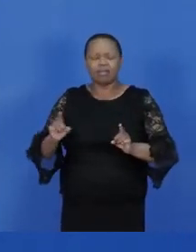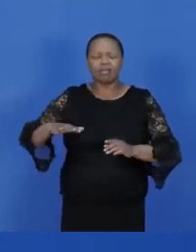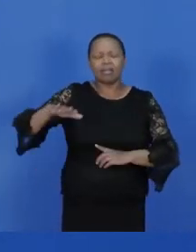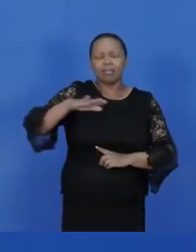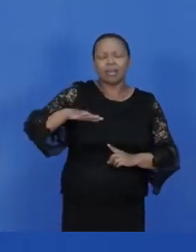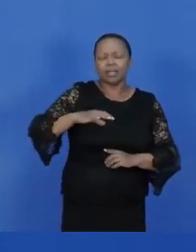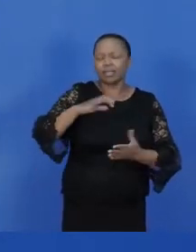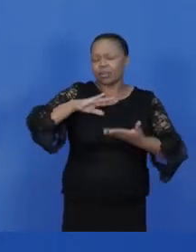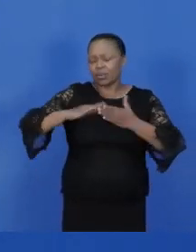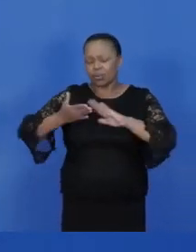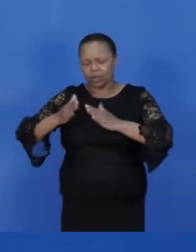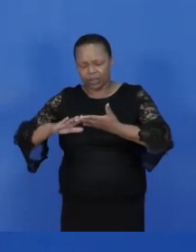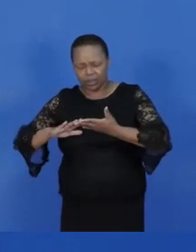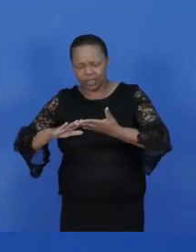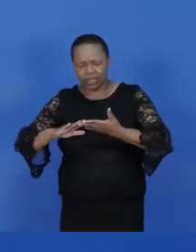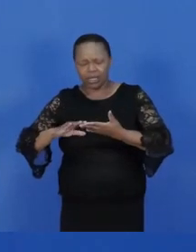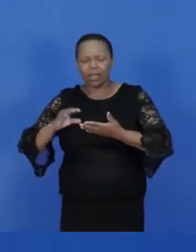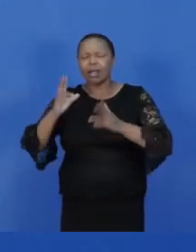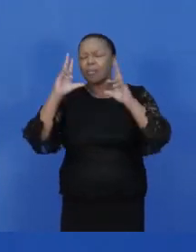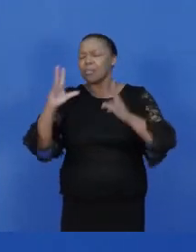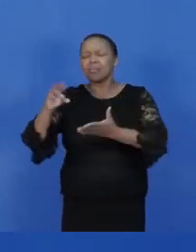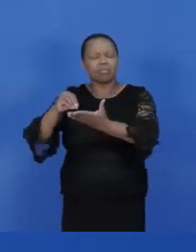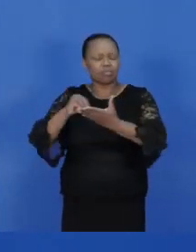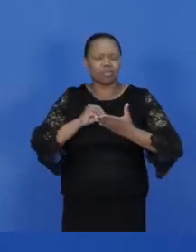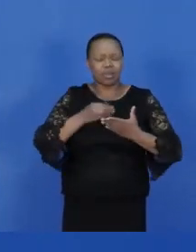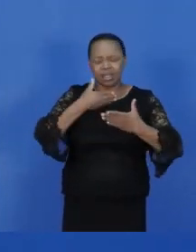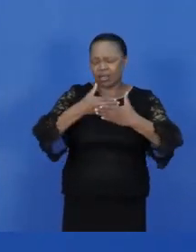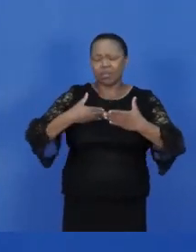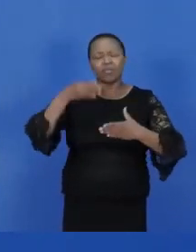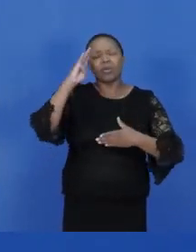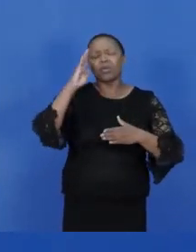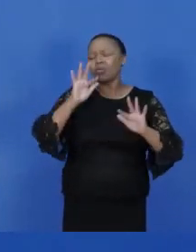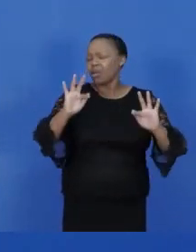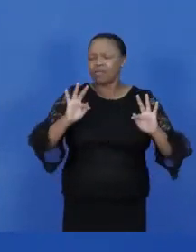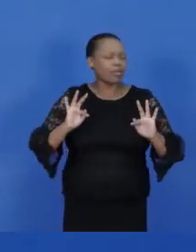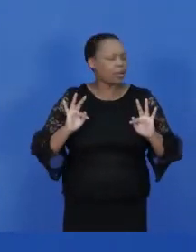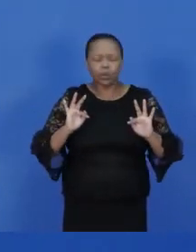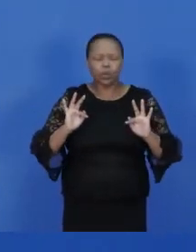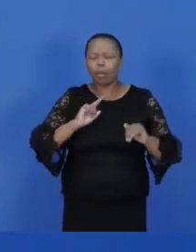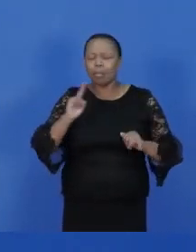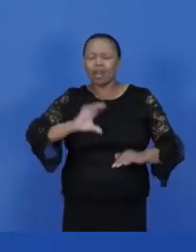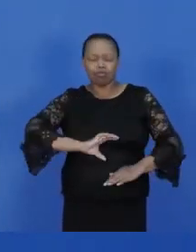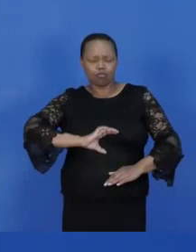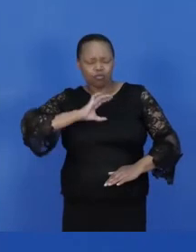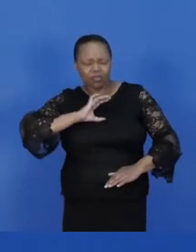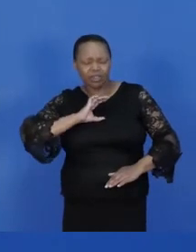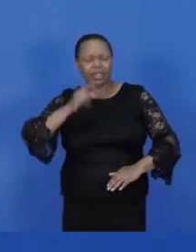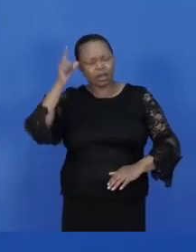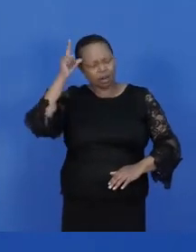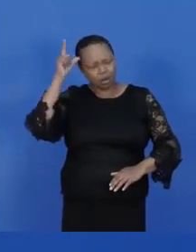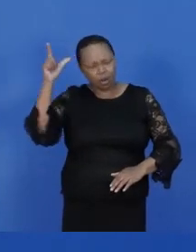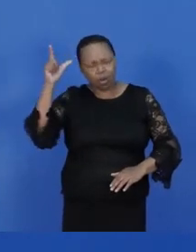community, to pray for various segments of the community, to bring your people before you, not to be afraid to bring them, Father God, to be